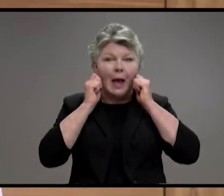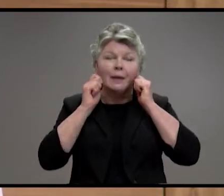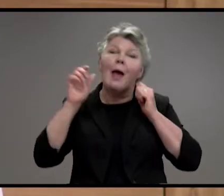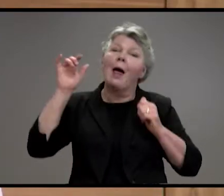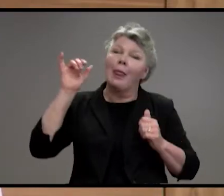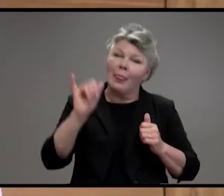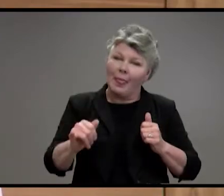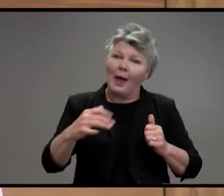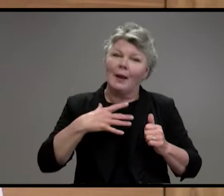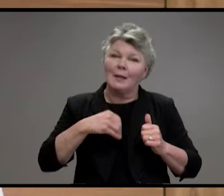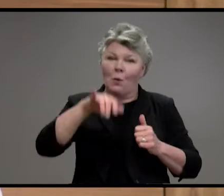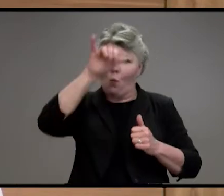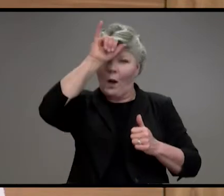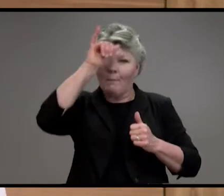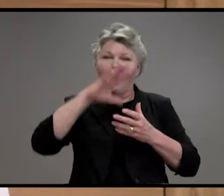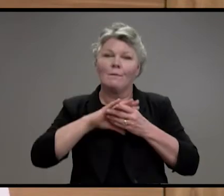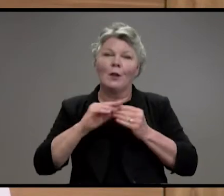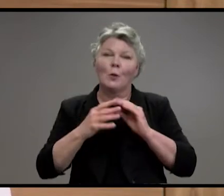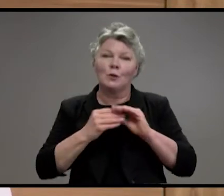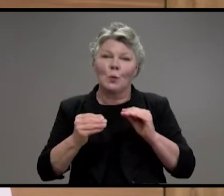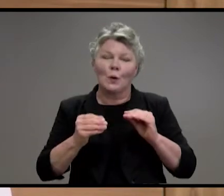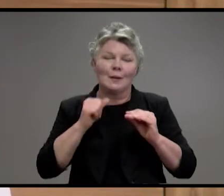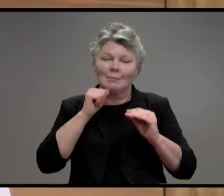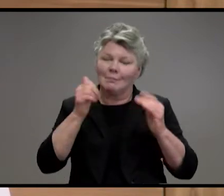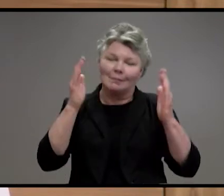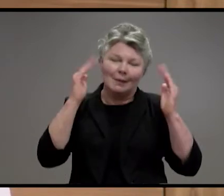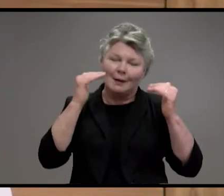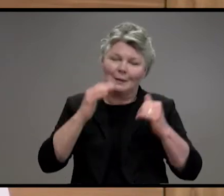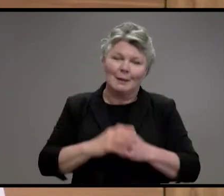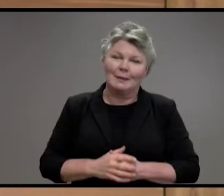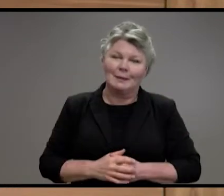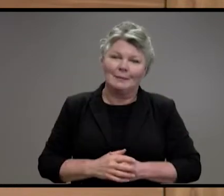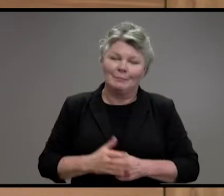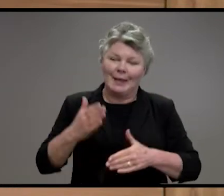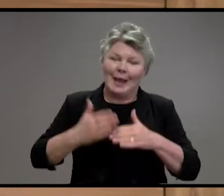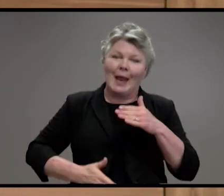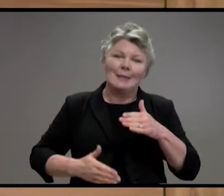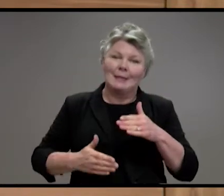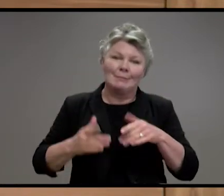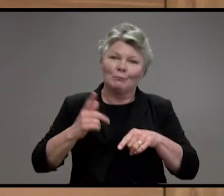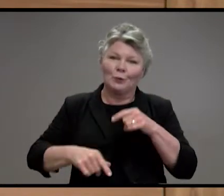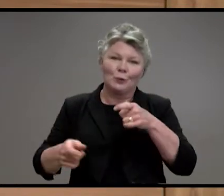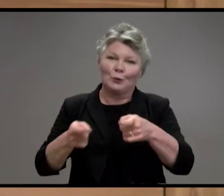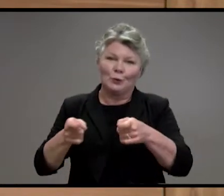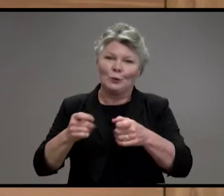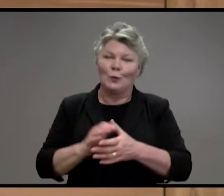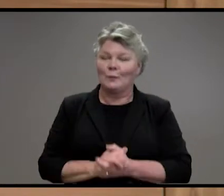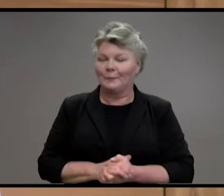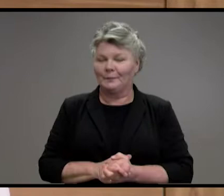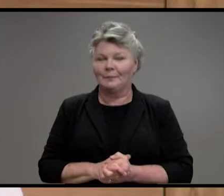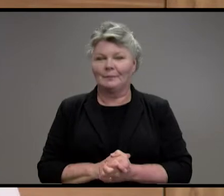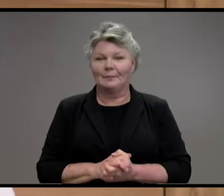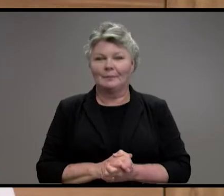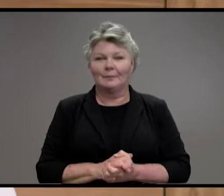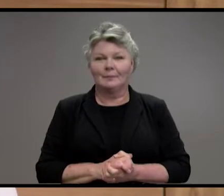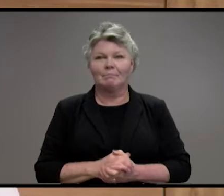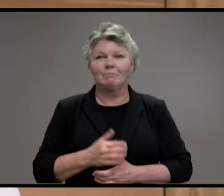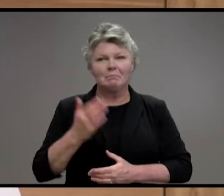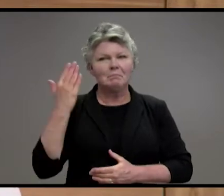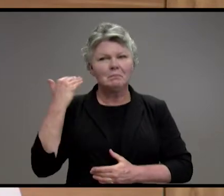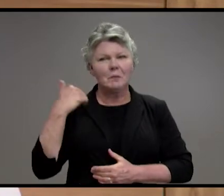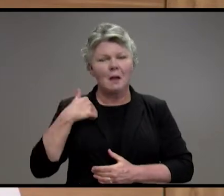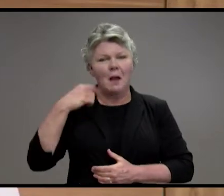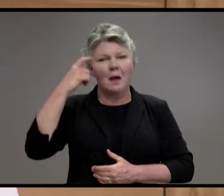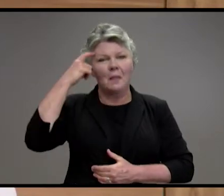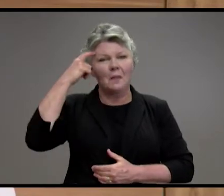buffalo story. Something unexpected happened, and the ending was beyond your control. I used to think that the